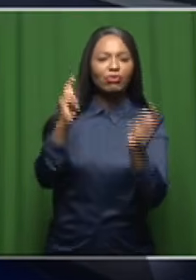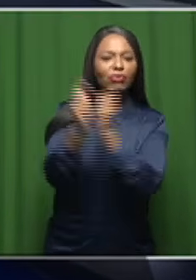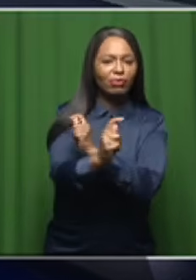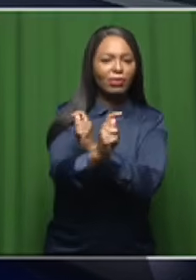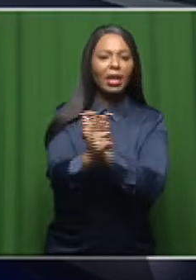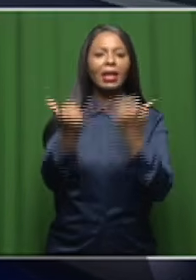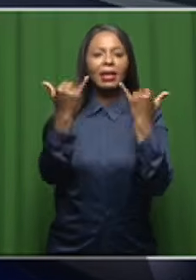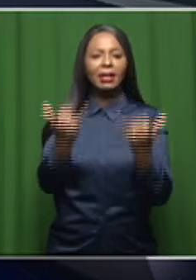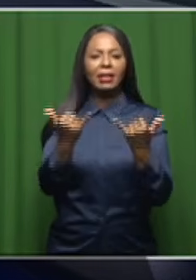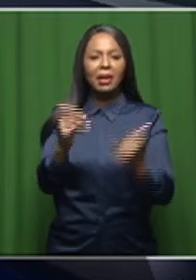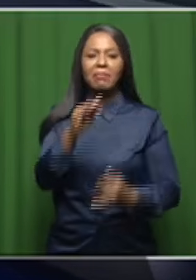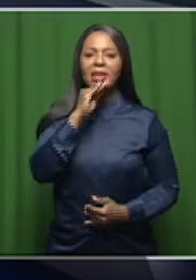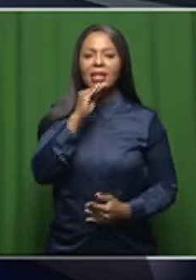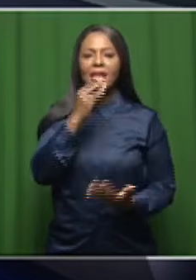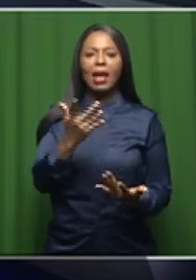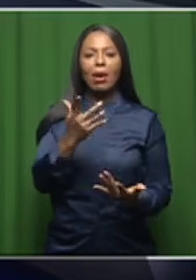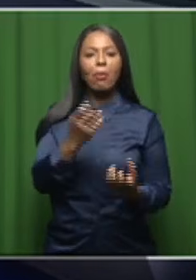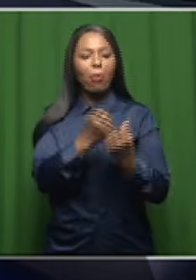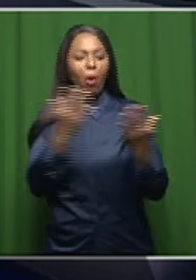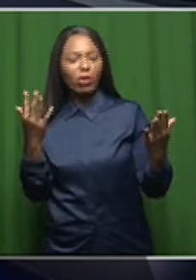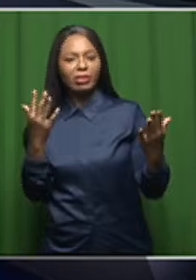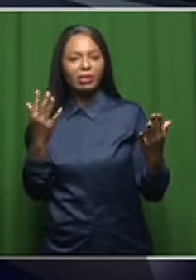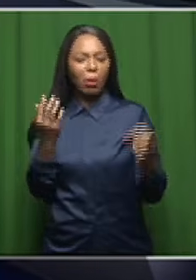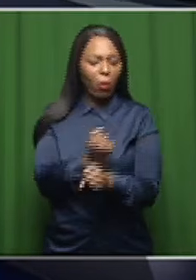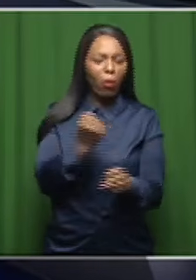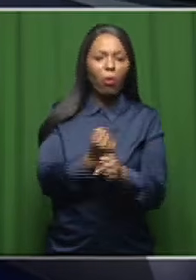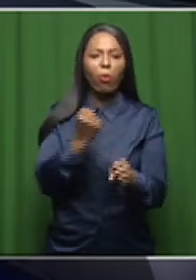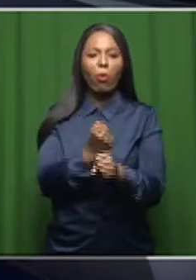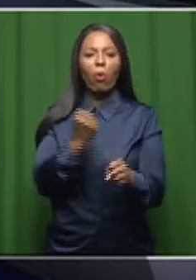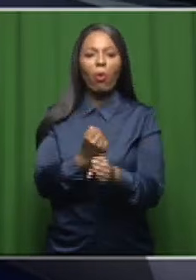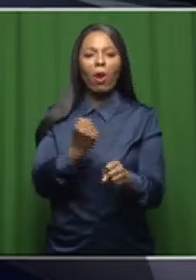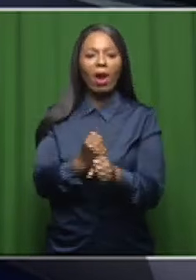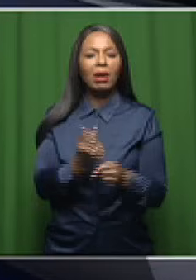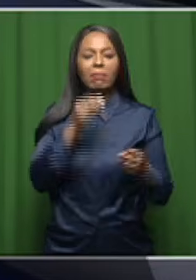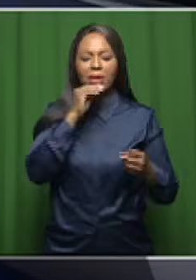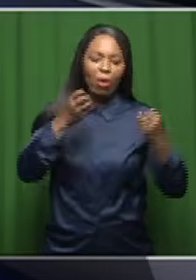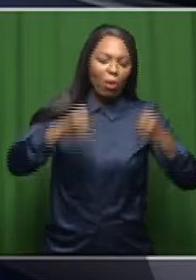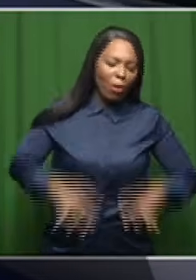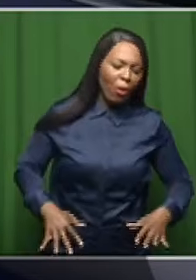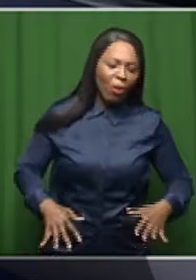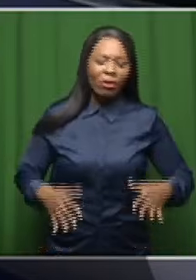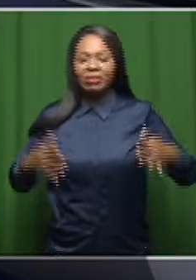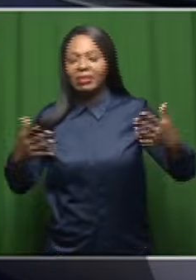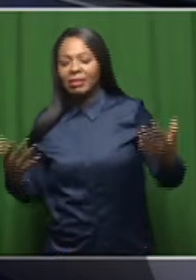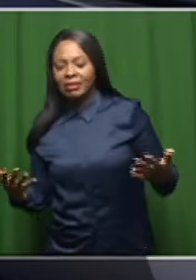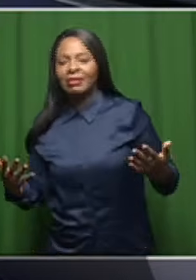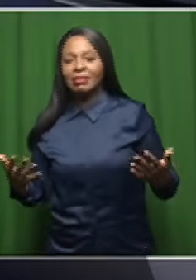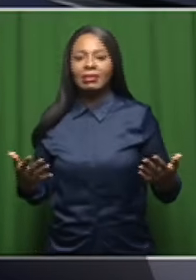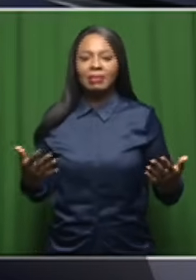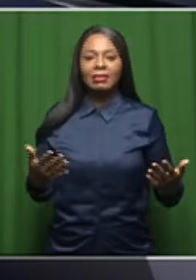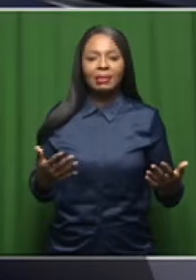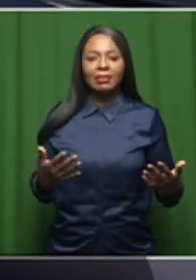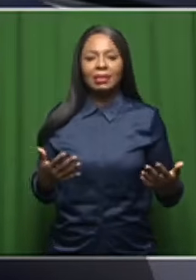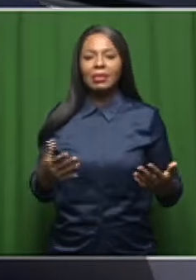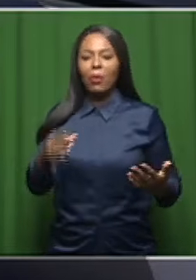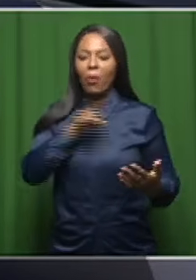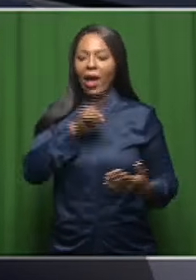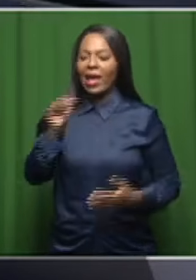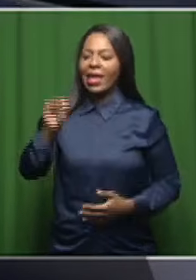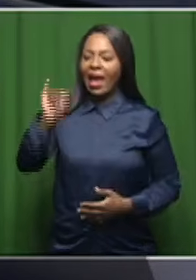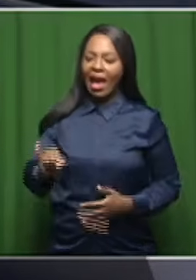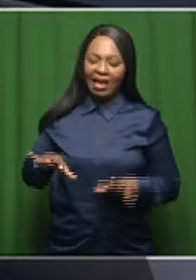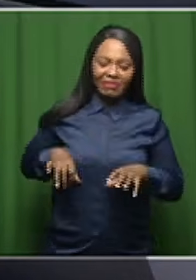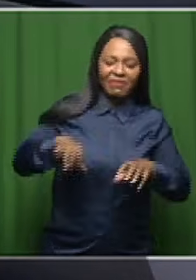to replace warm bodies in the workplace. And also, you know, DG, whenever there's change, a lot of people